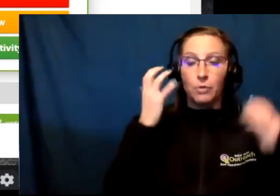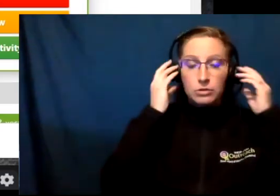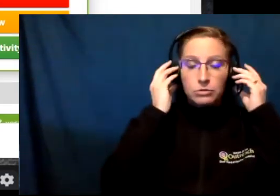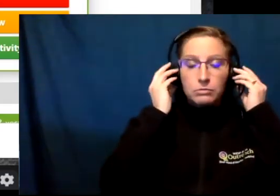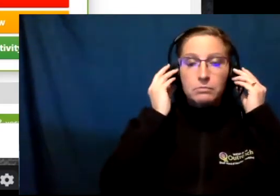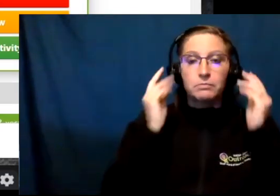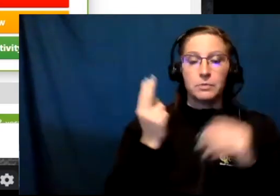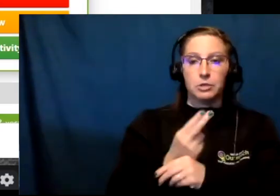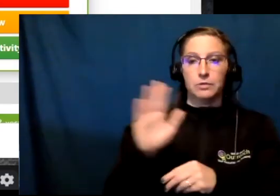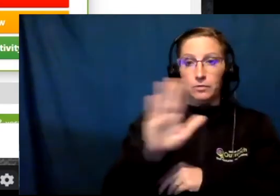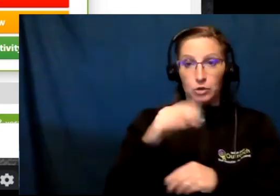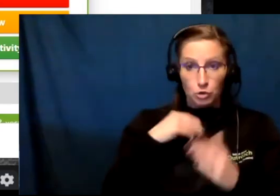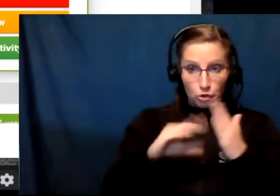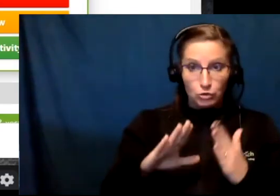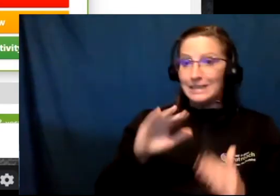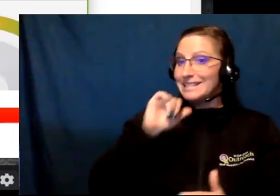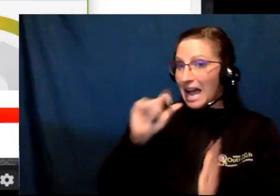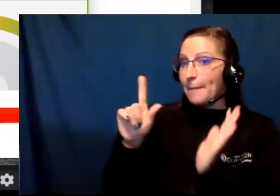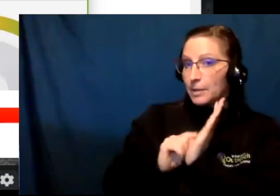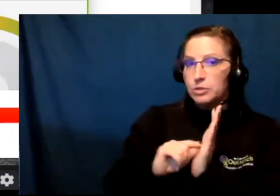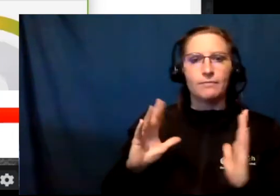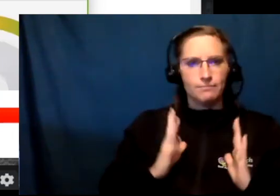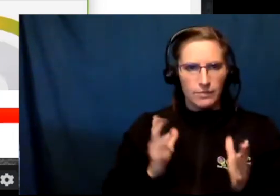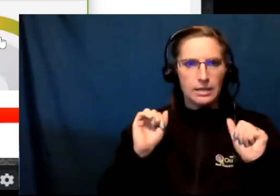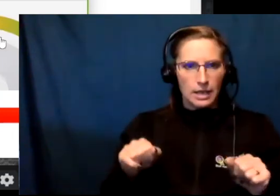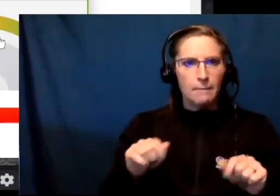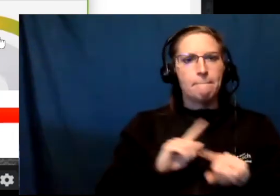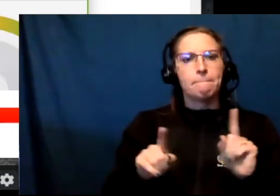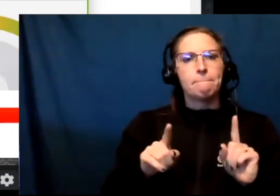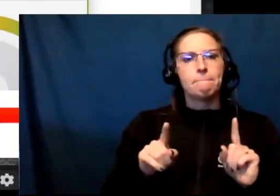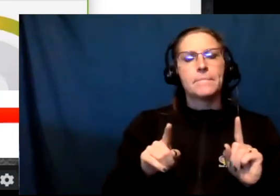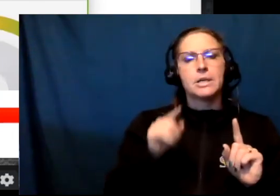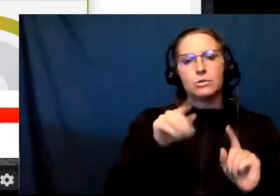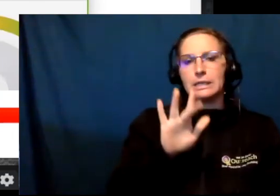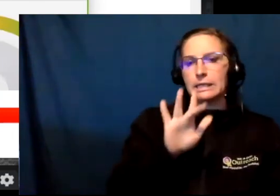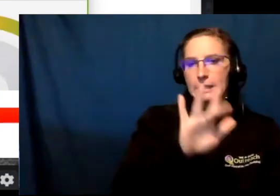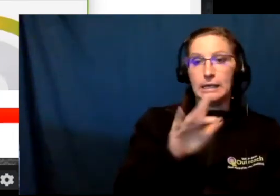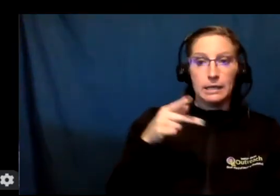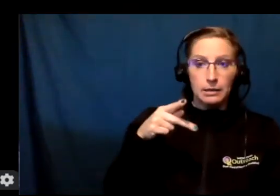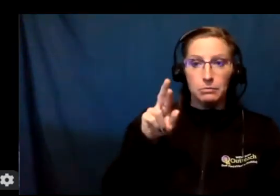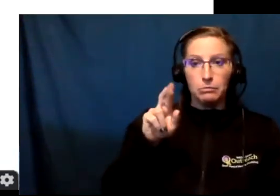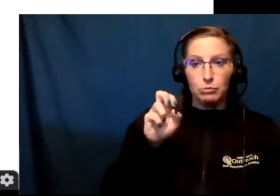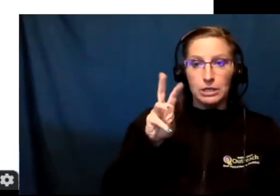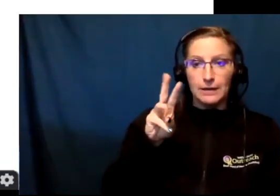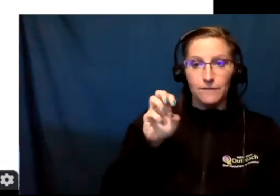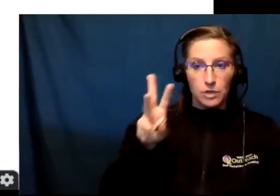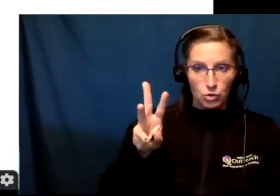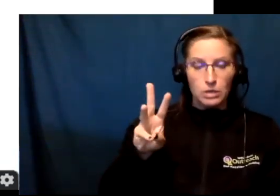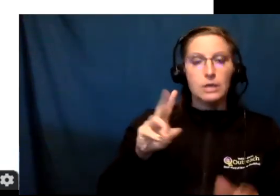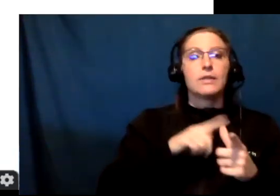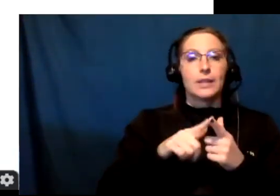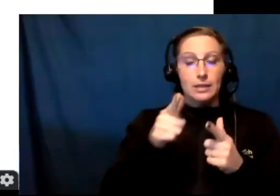not publish it, that's fine too, but you would just go to preview then, and then when you go to play the